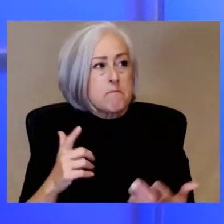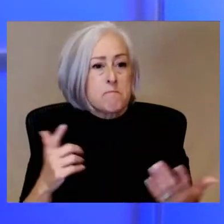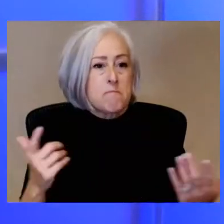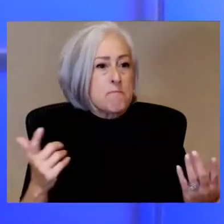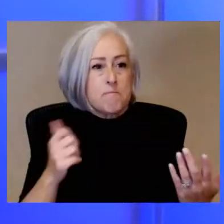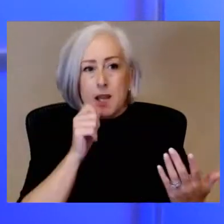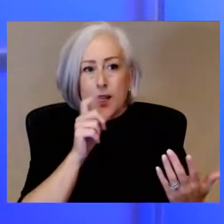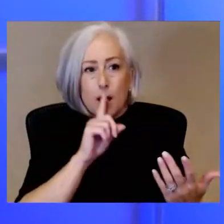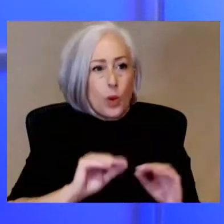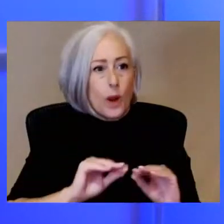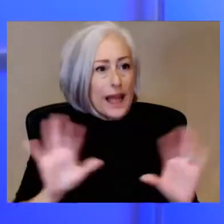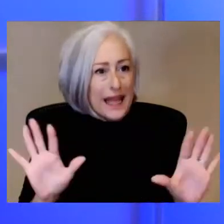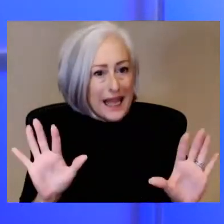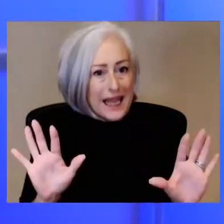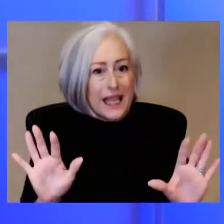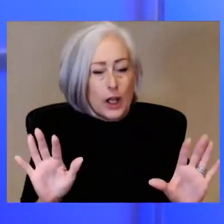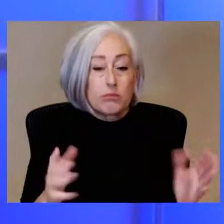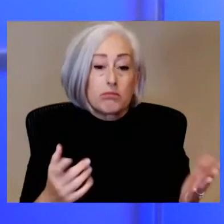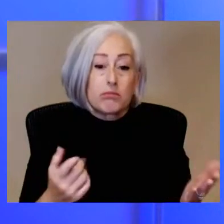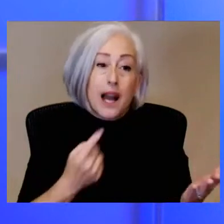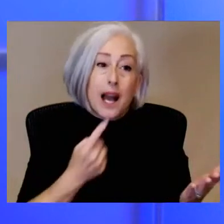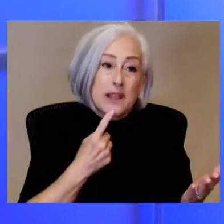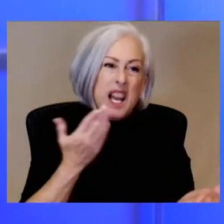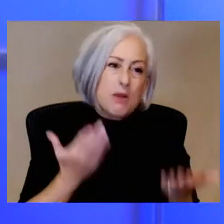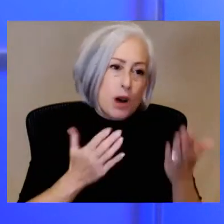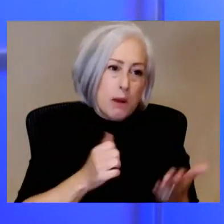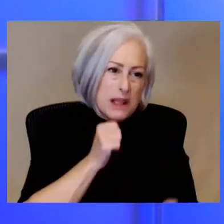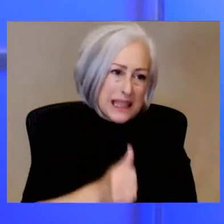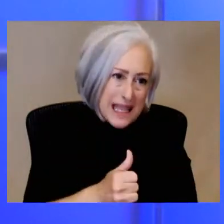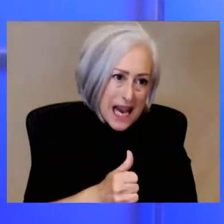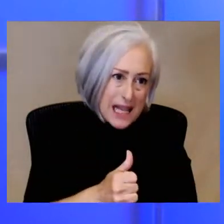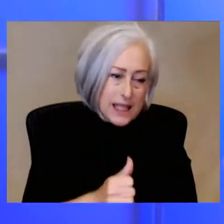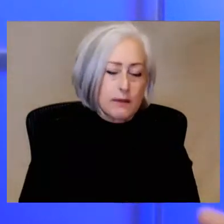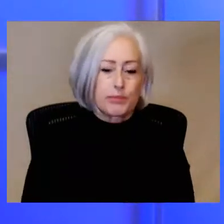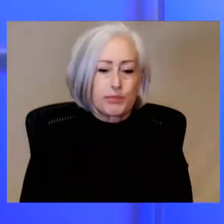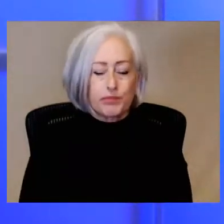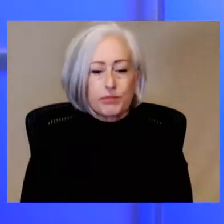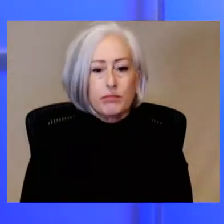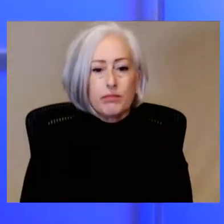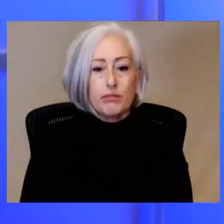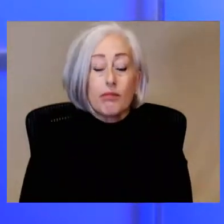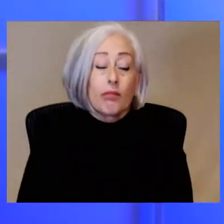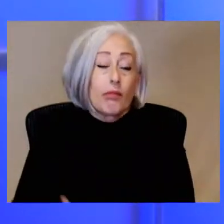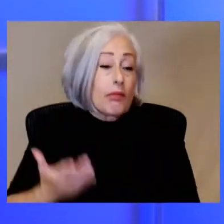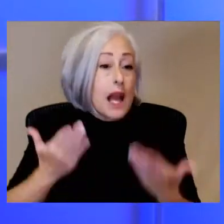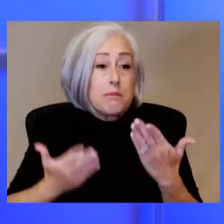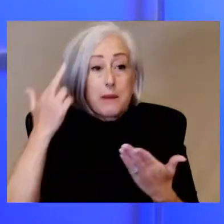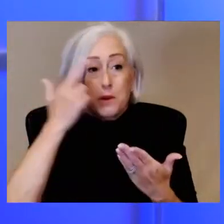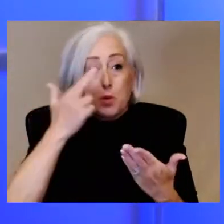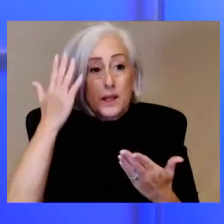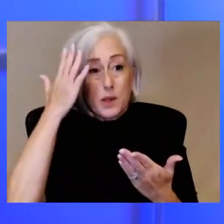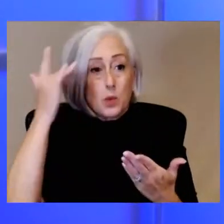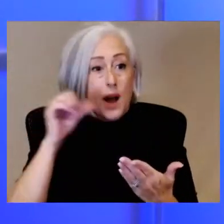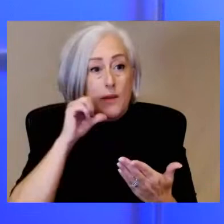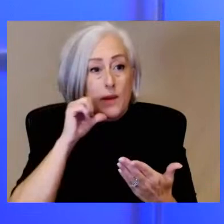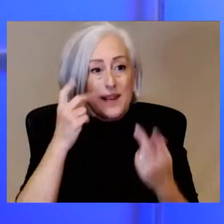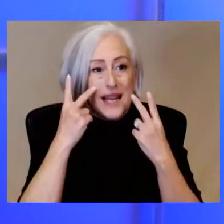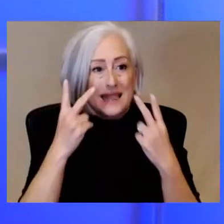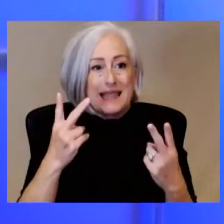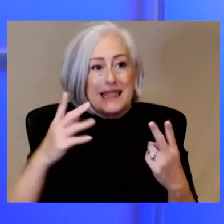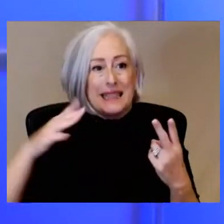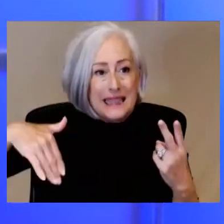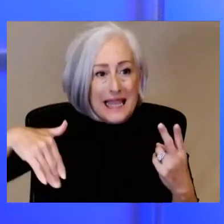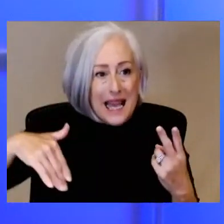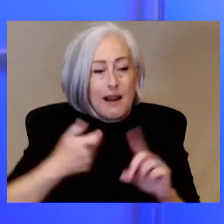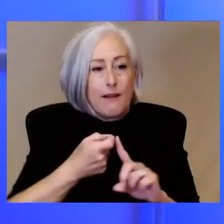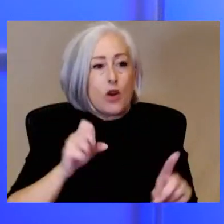that probably not, and there may be reasons why we haven't sort of seen that yet in the data, but